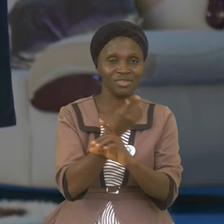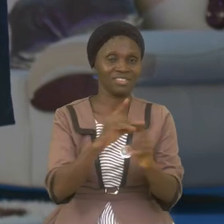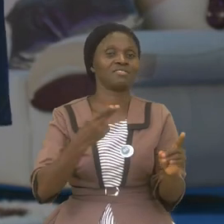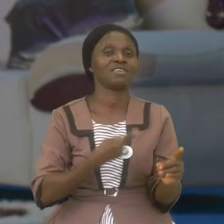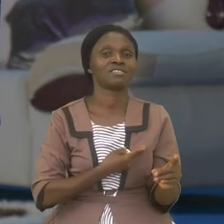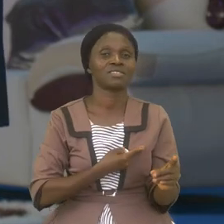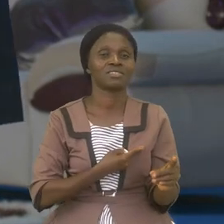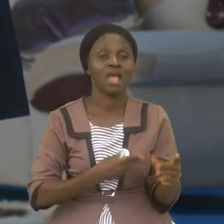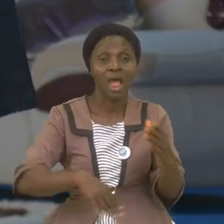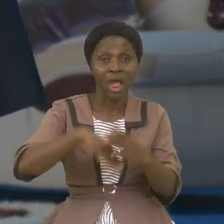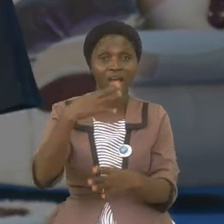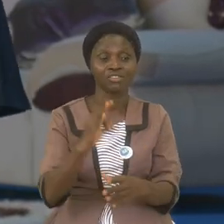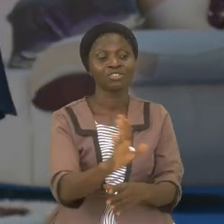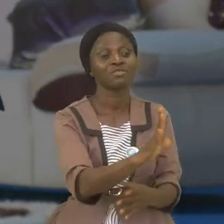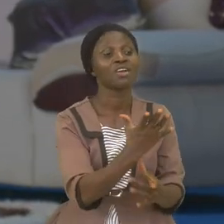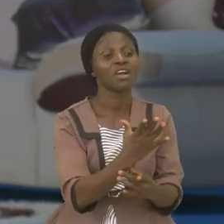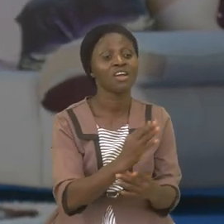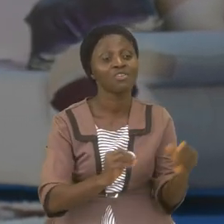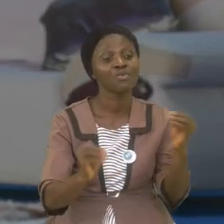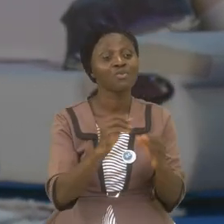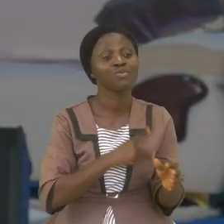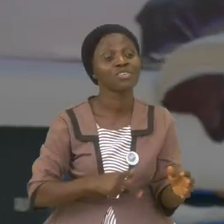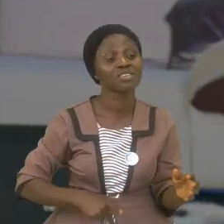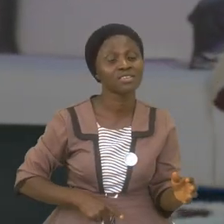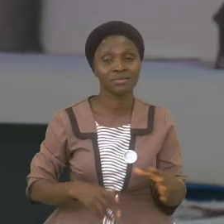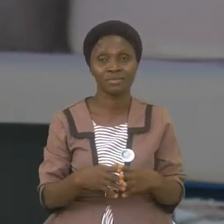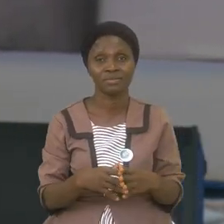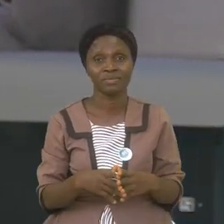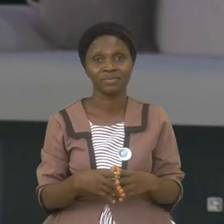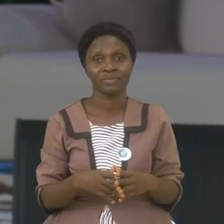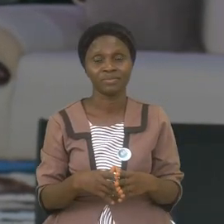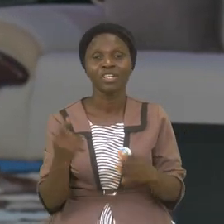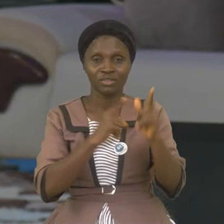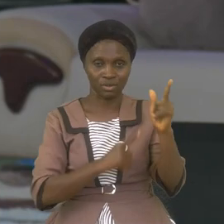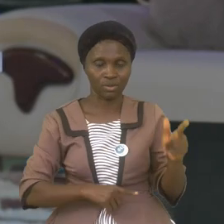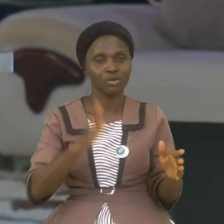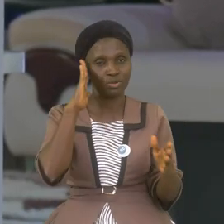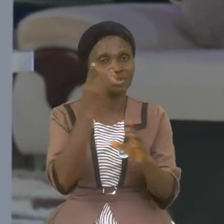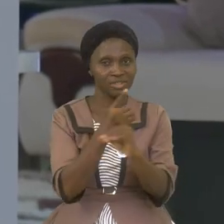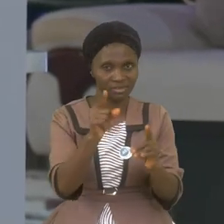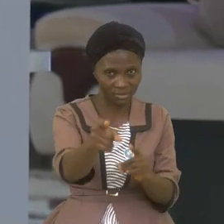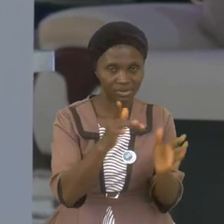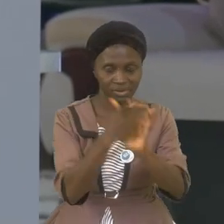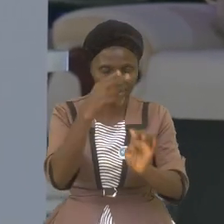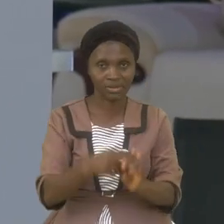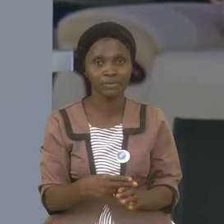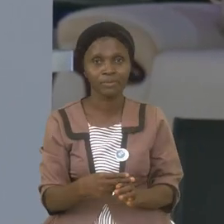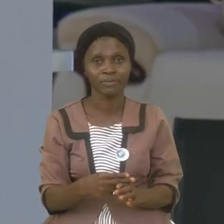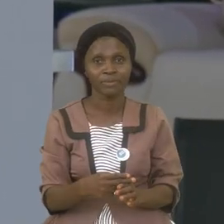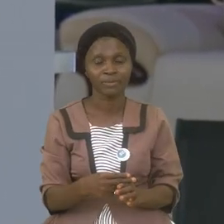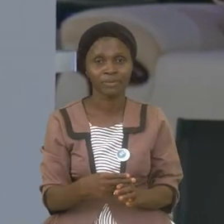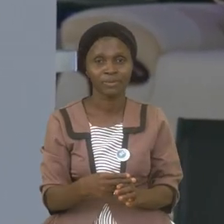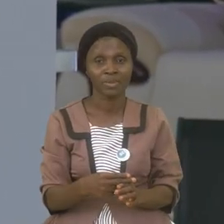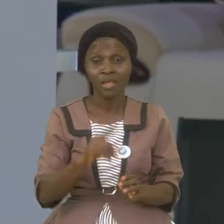us out of thy hand, O King. The Lord will deliver you. Because our